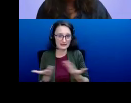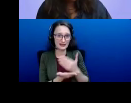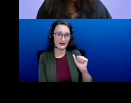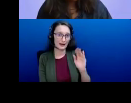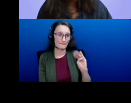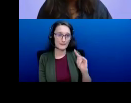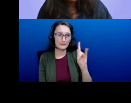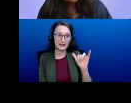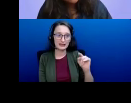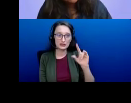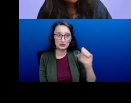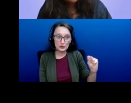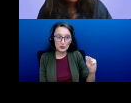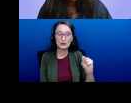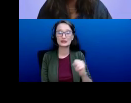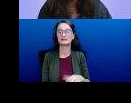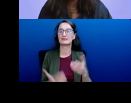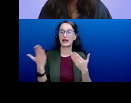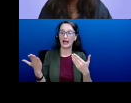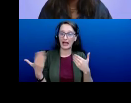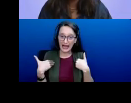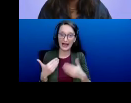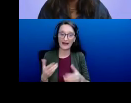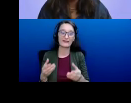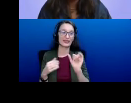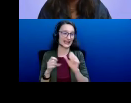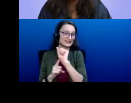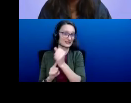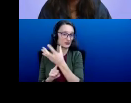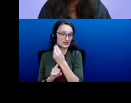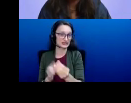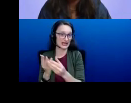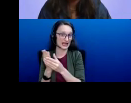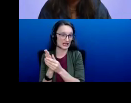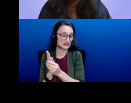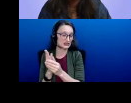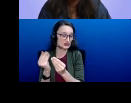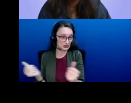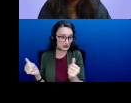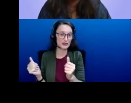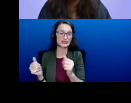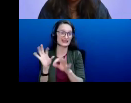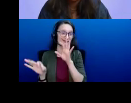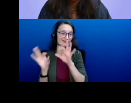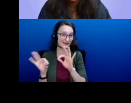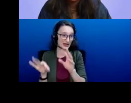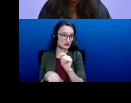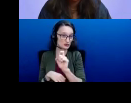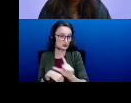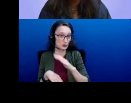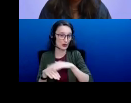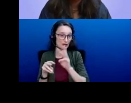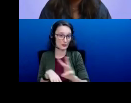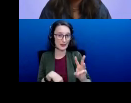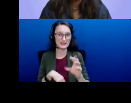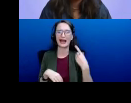There's that situations and solutions finder, and post-webinar, I will be sending out a resource guide with all of this information for you to kind of dive